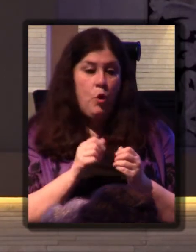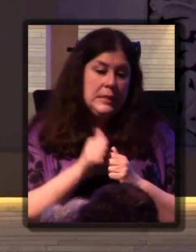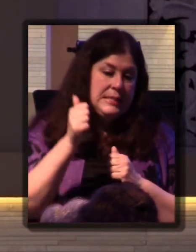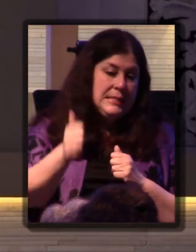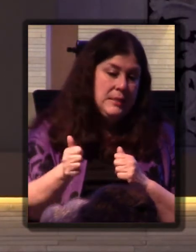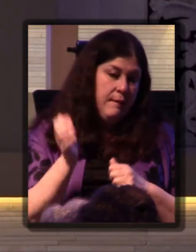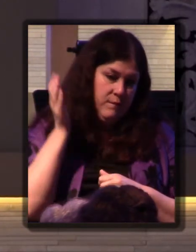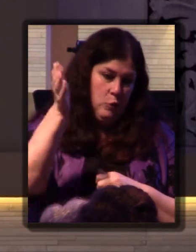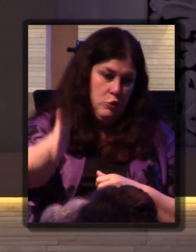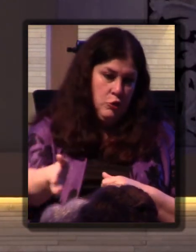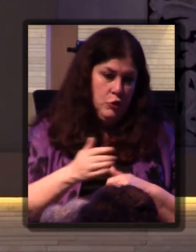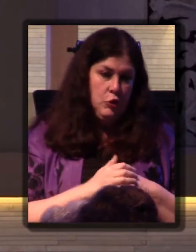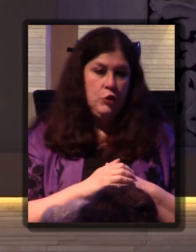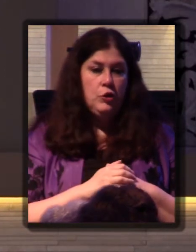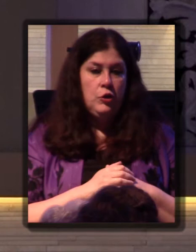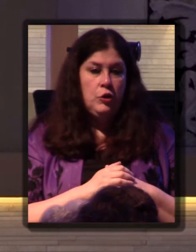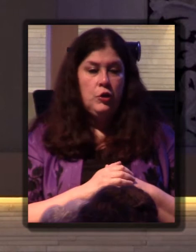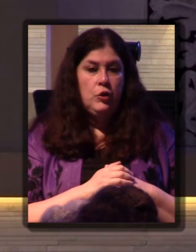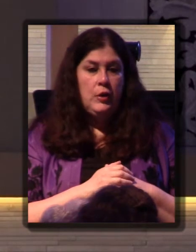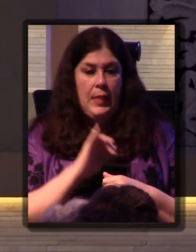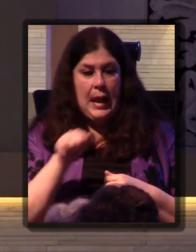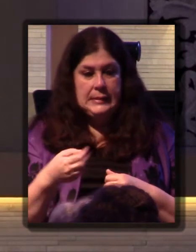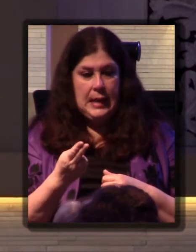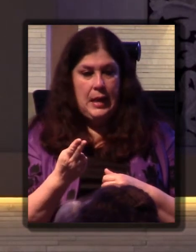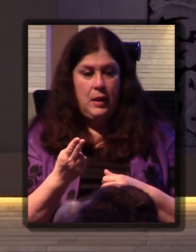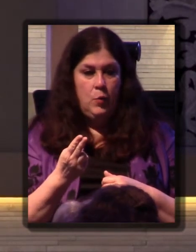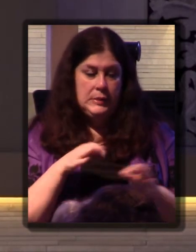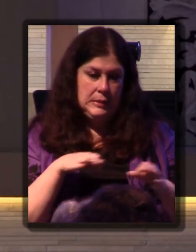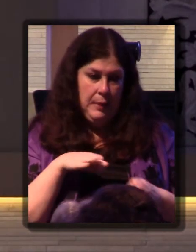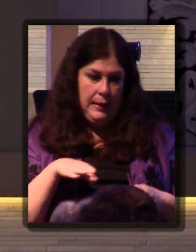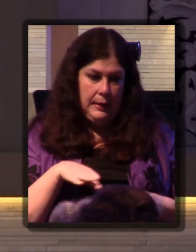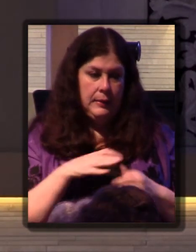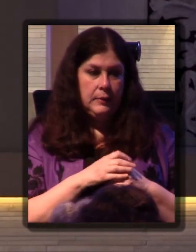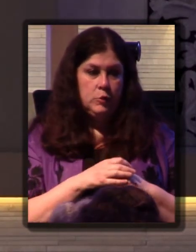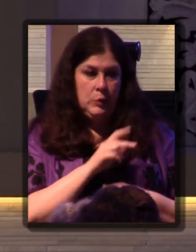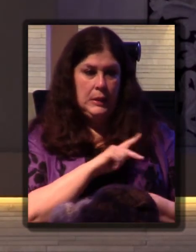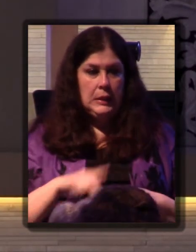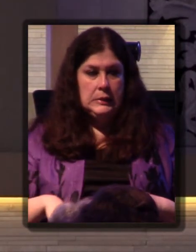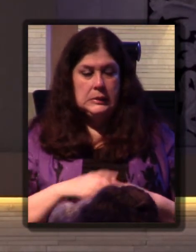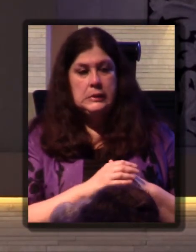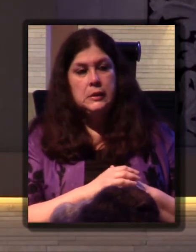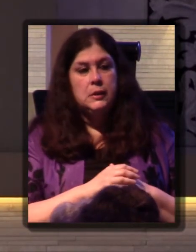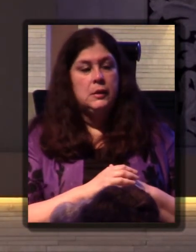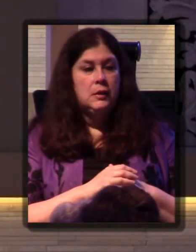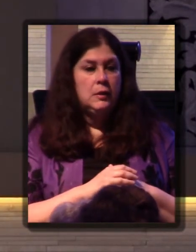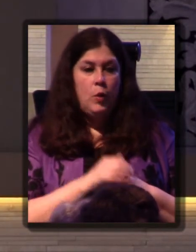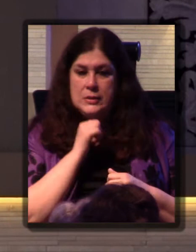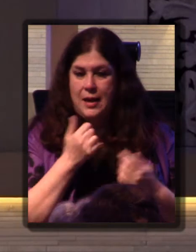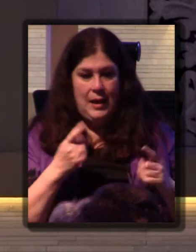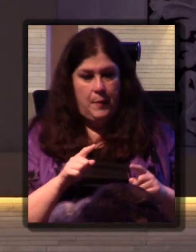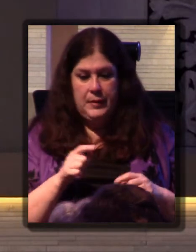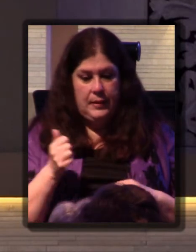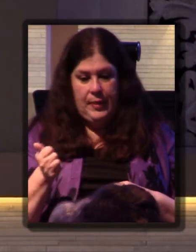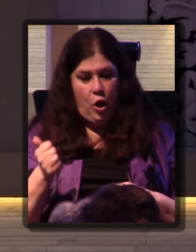distant future that Isaiah was explaining to the kings. It